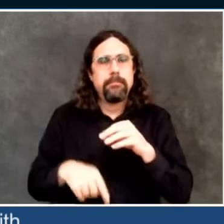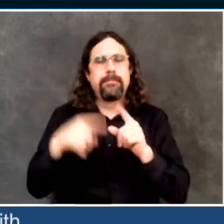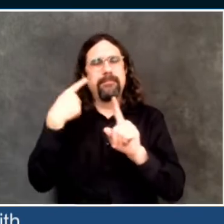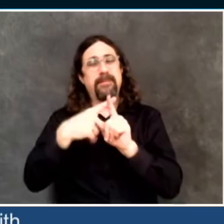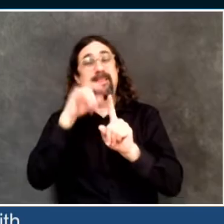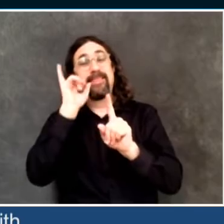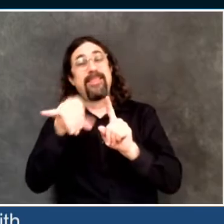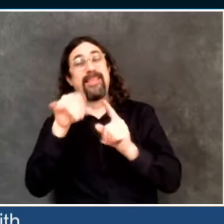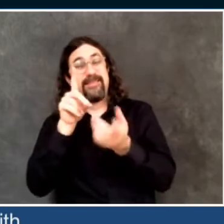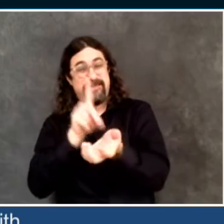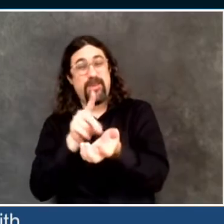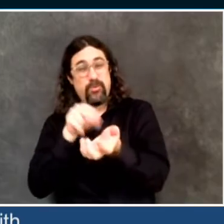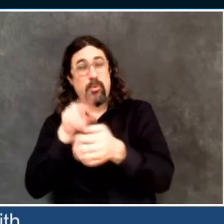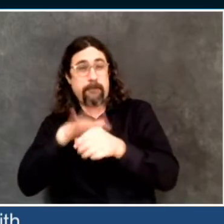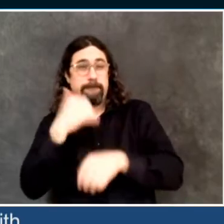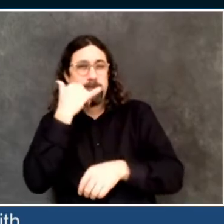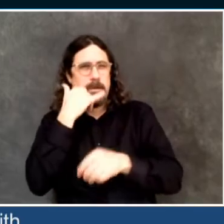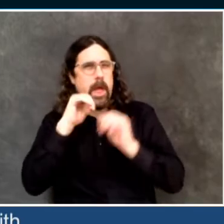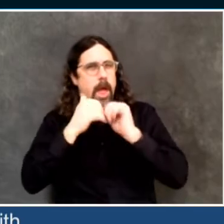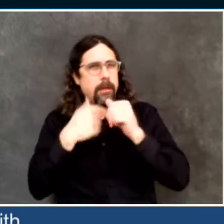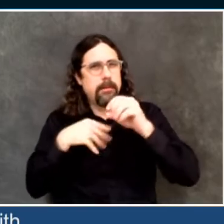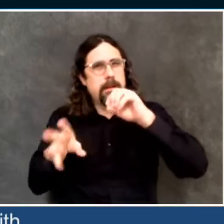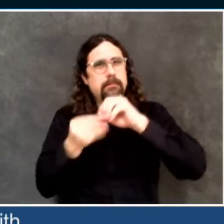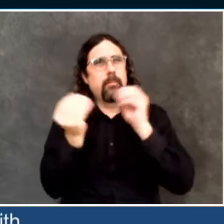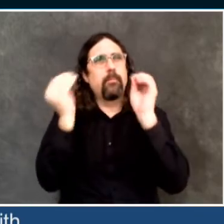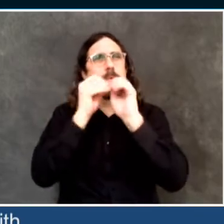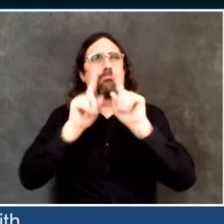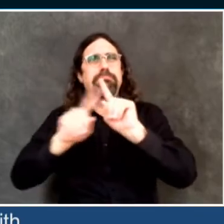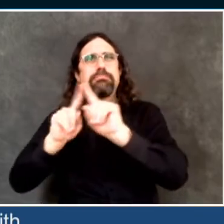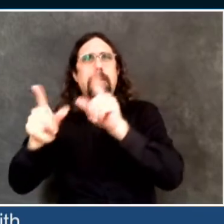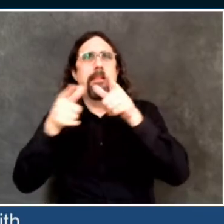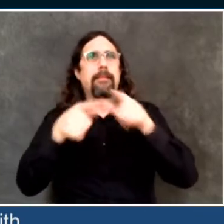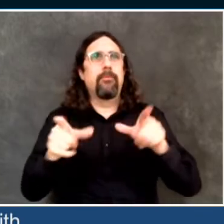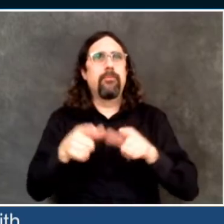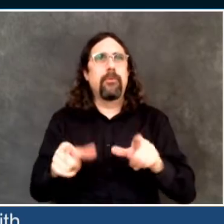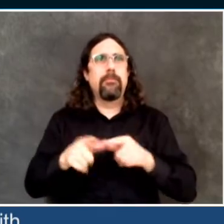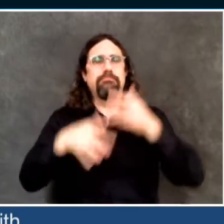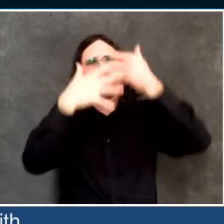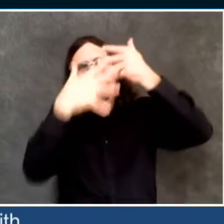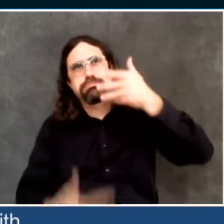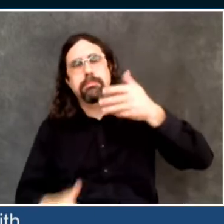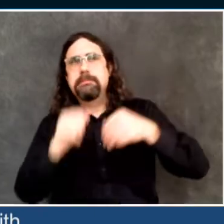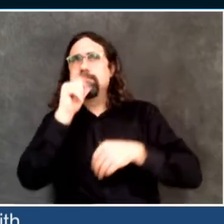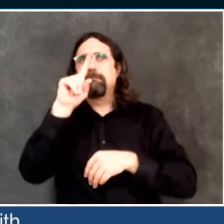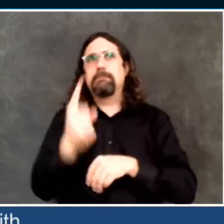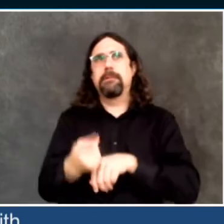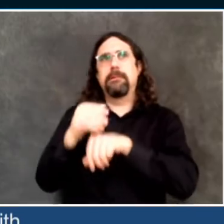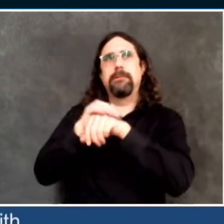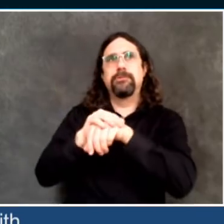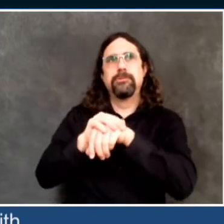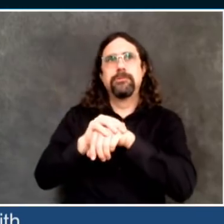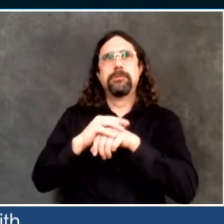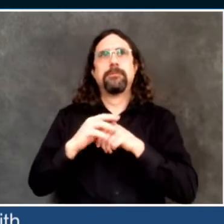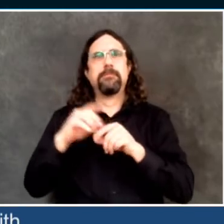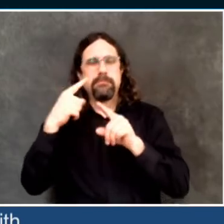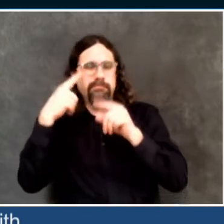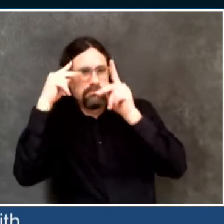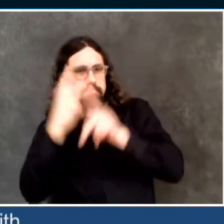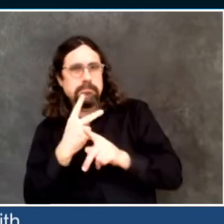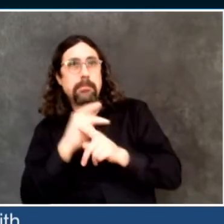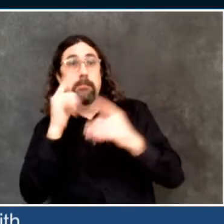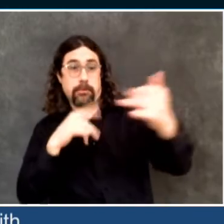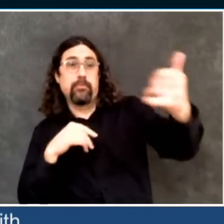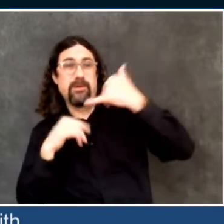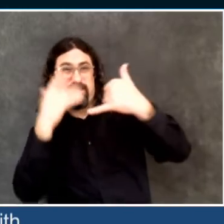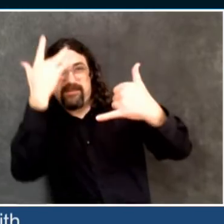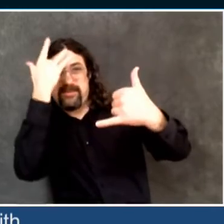not someone even just calling about their own condition. Maybe it's someone calling about their grandma, their grandpa. Maybe it's someone calling about their